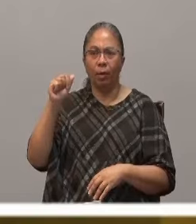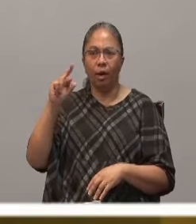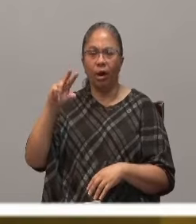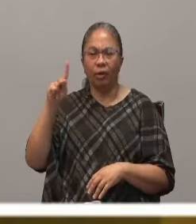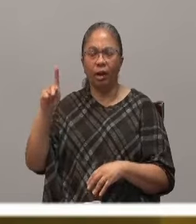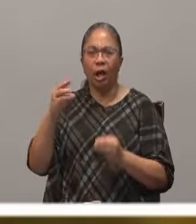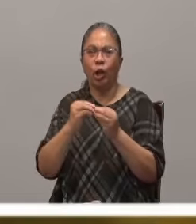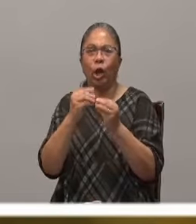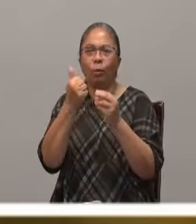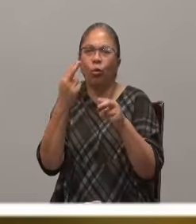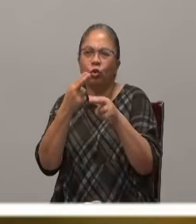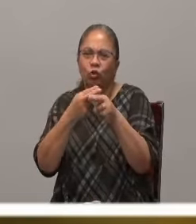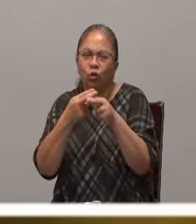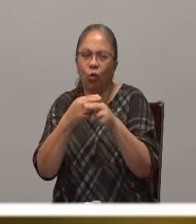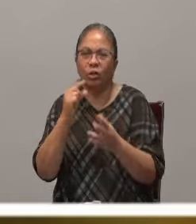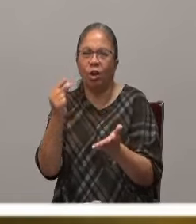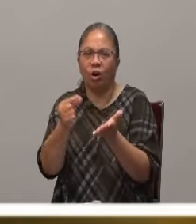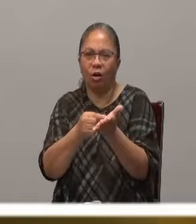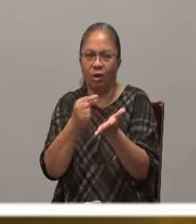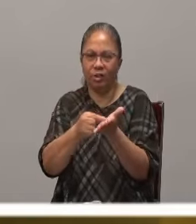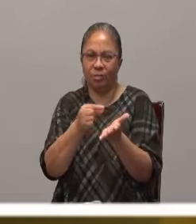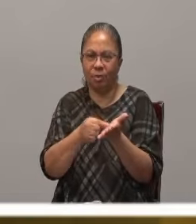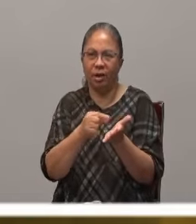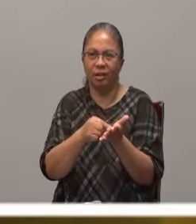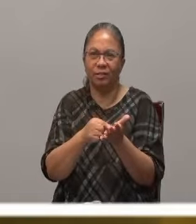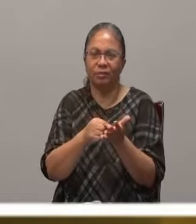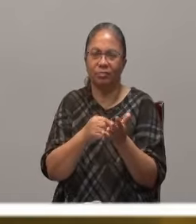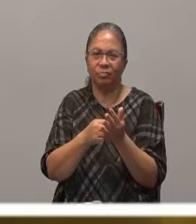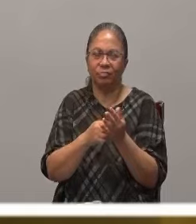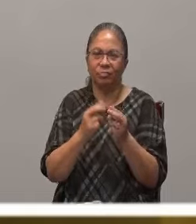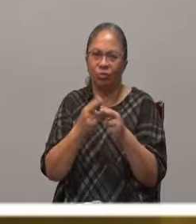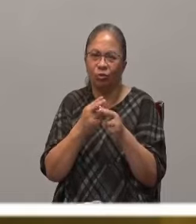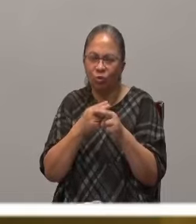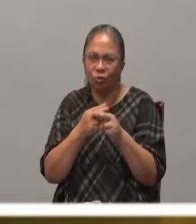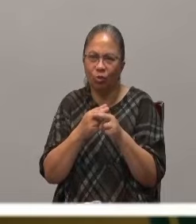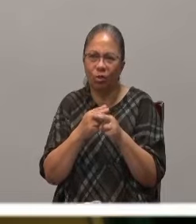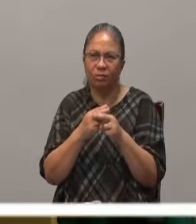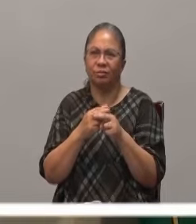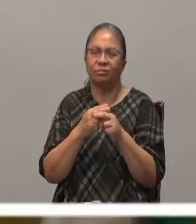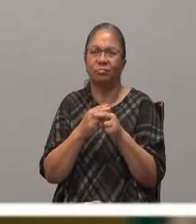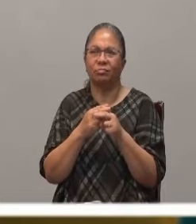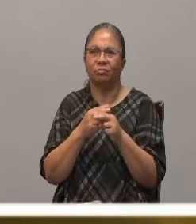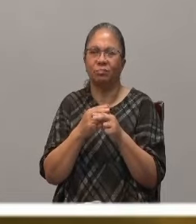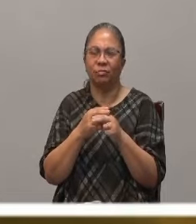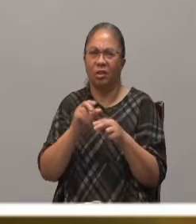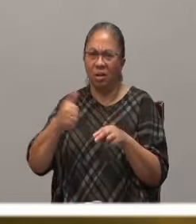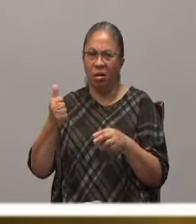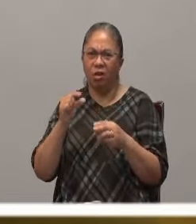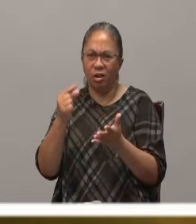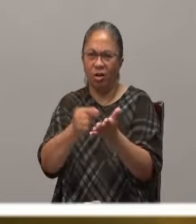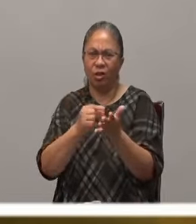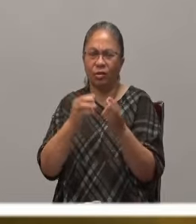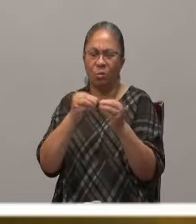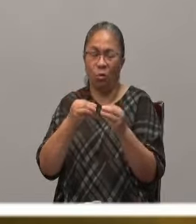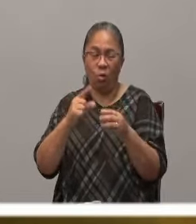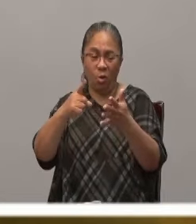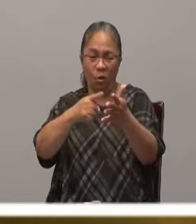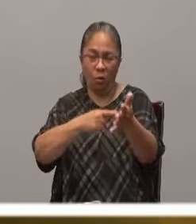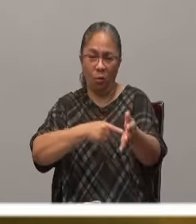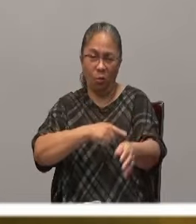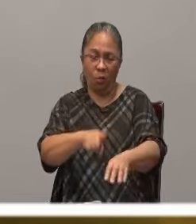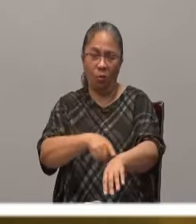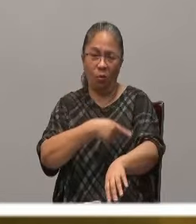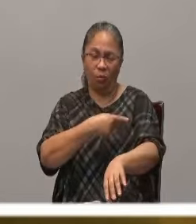Gospels. It's just condensed in terms of all the other three